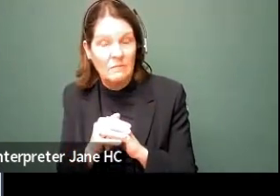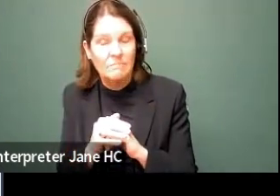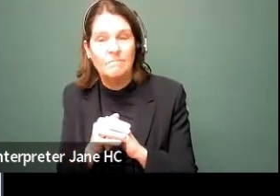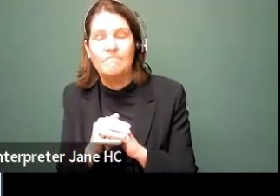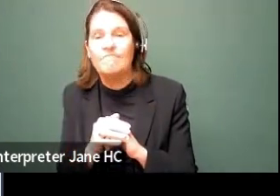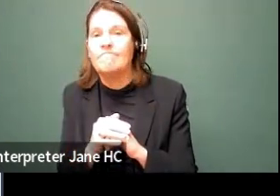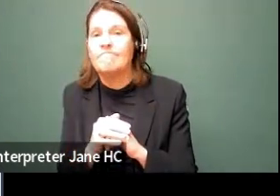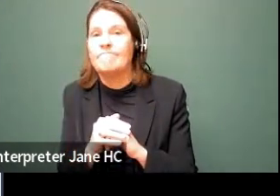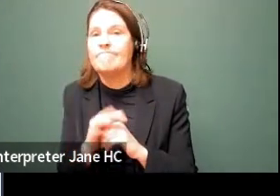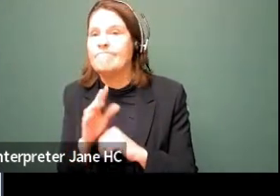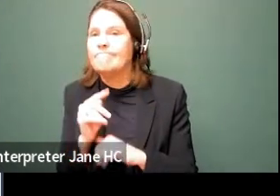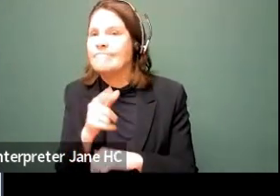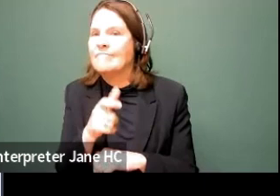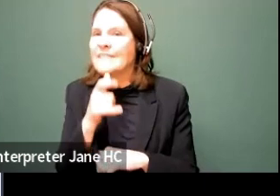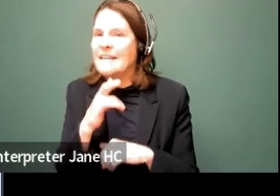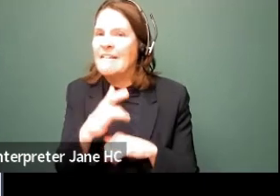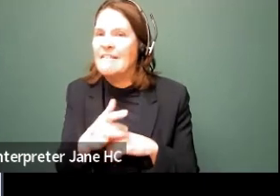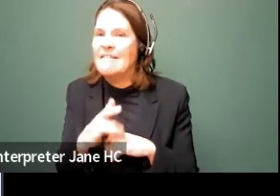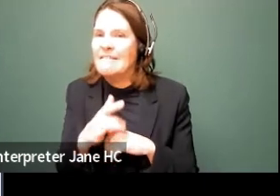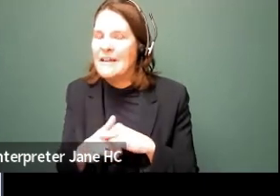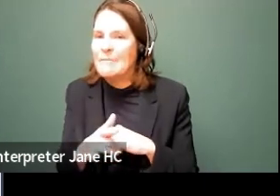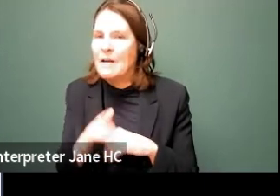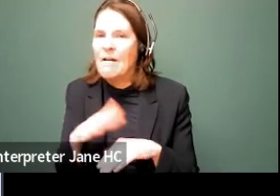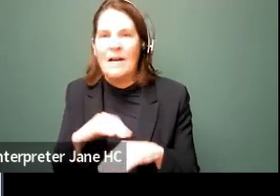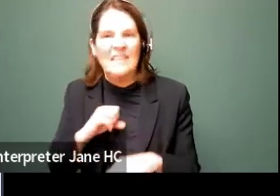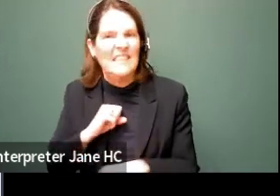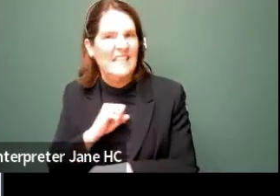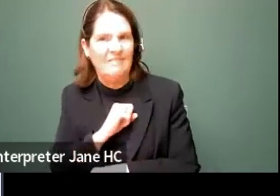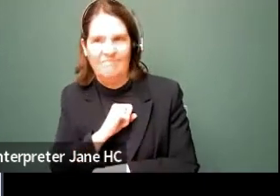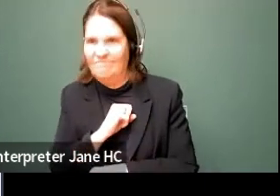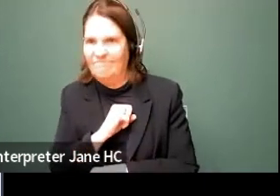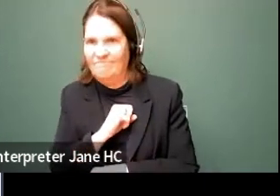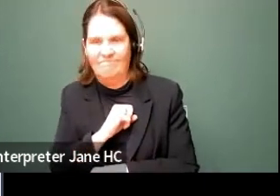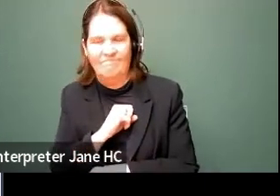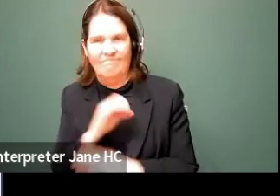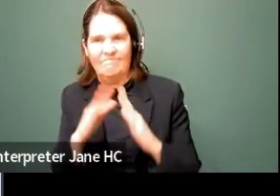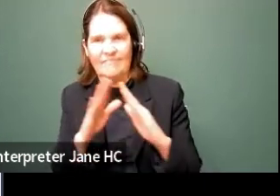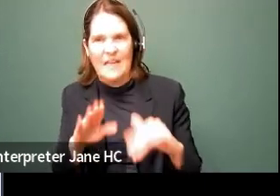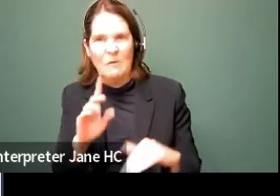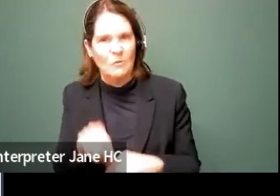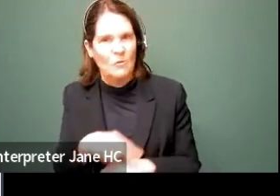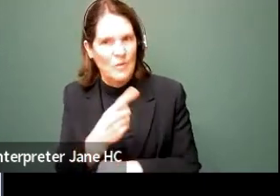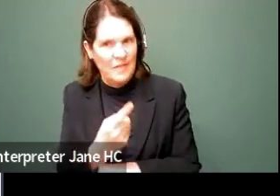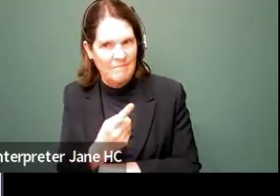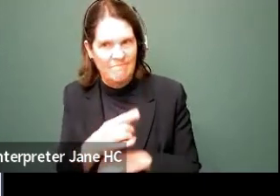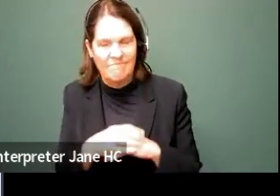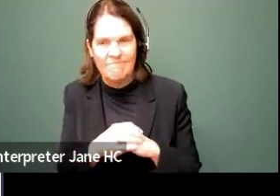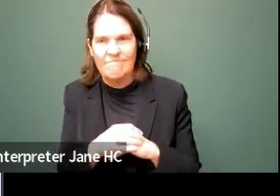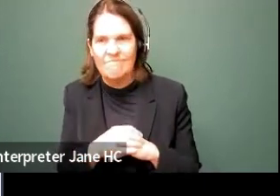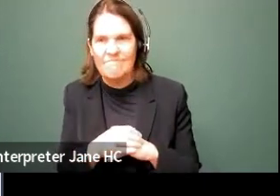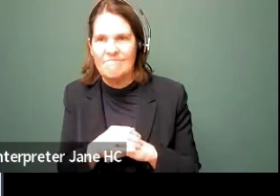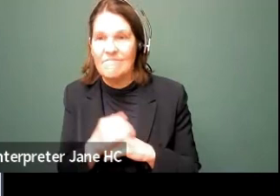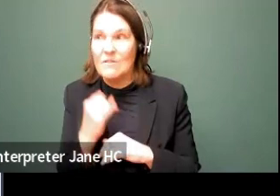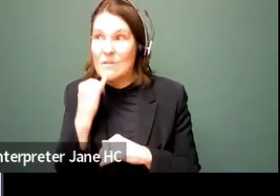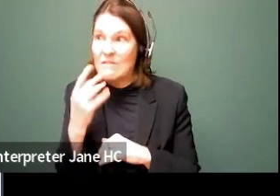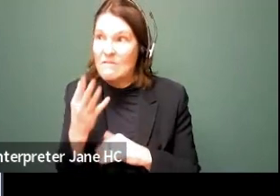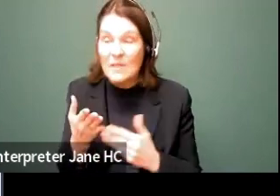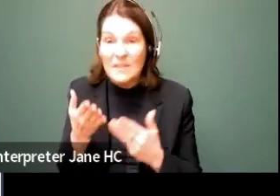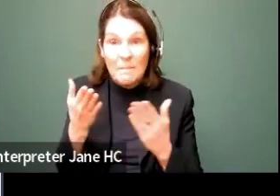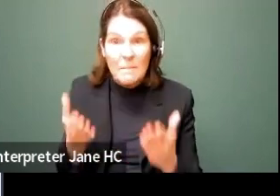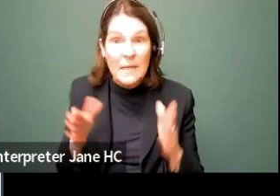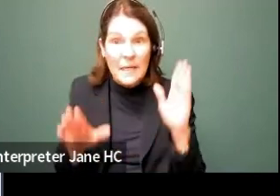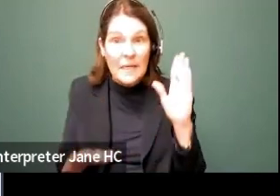Unfortunately, this is not available on the Senate side. So if you're testifying or submitting